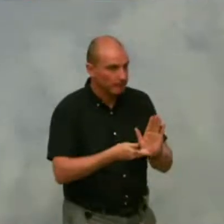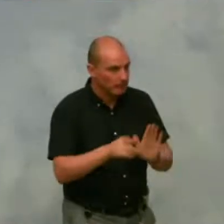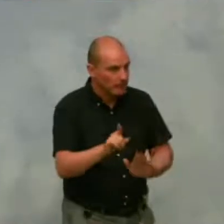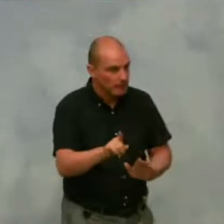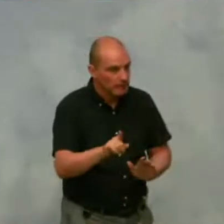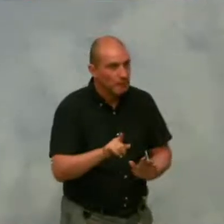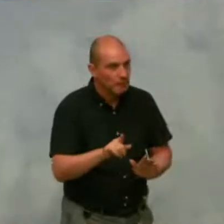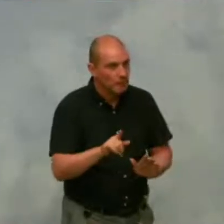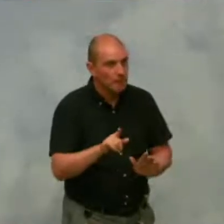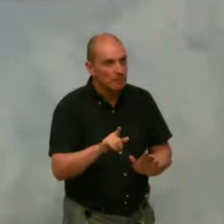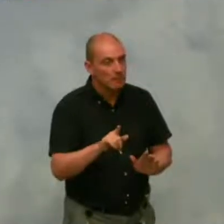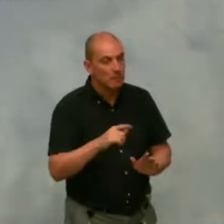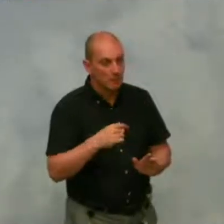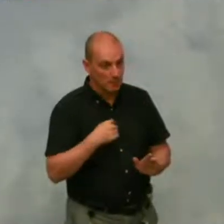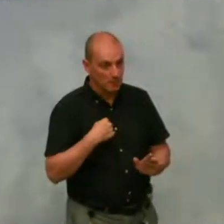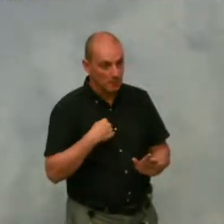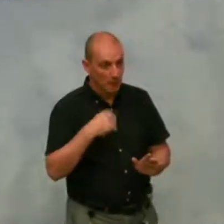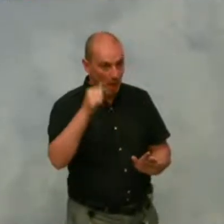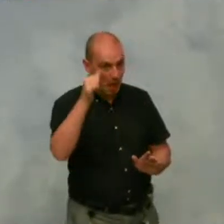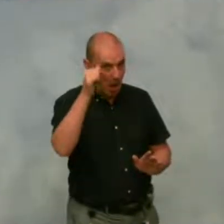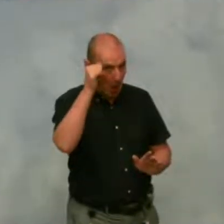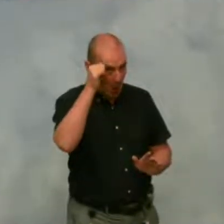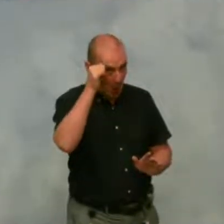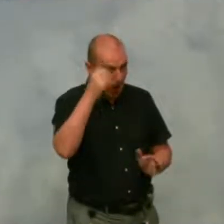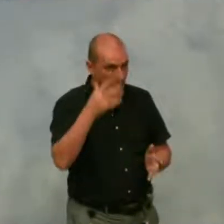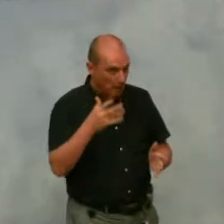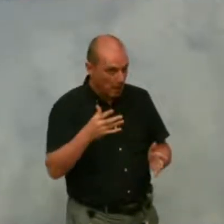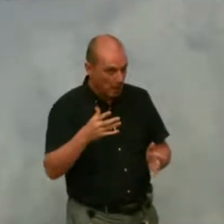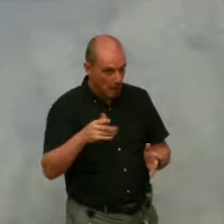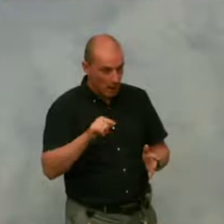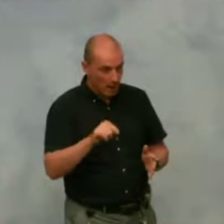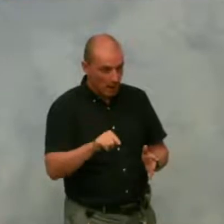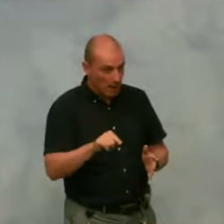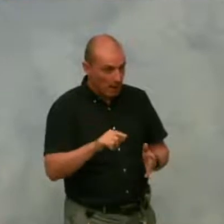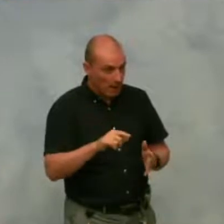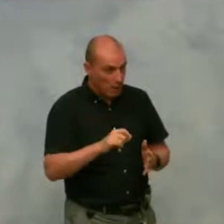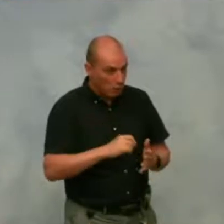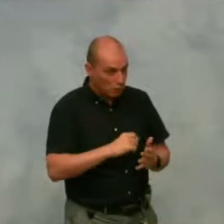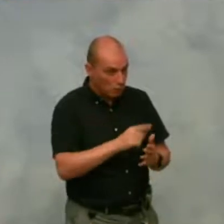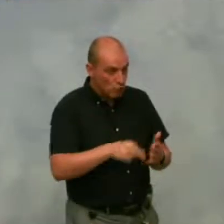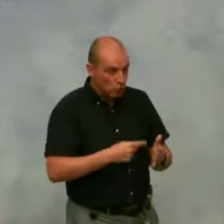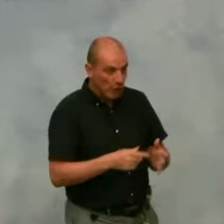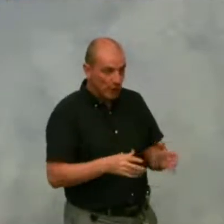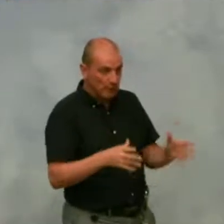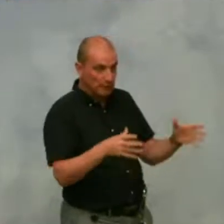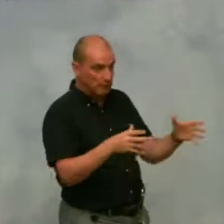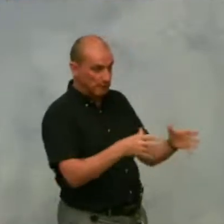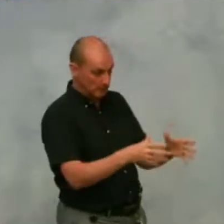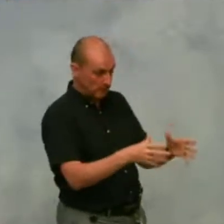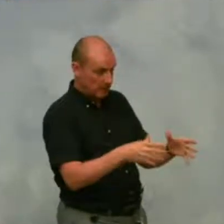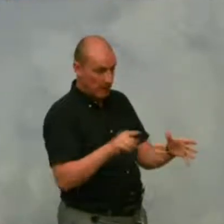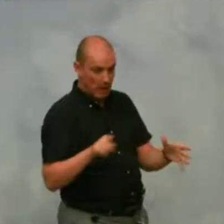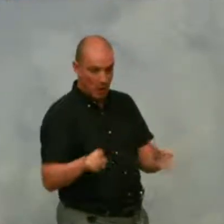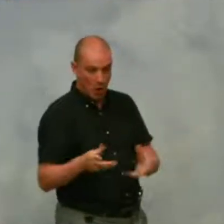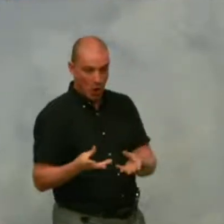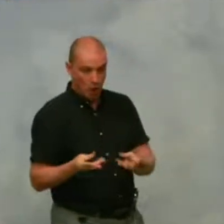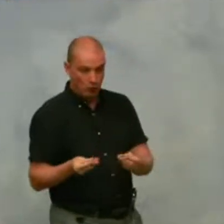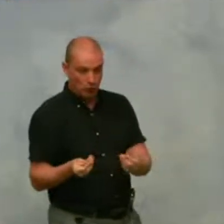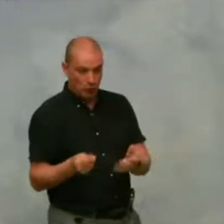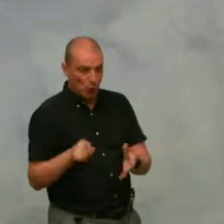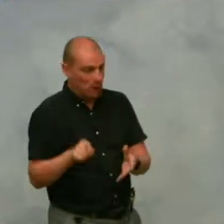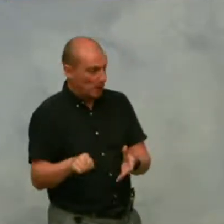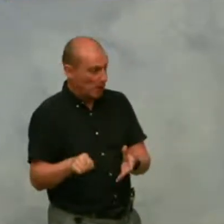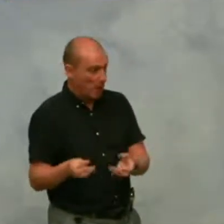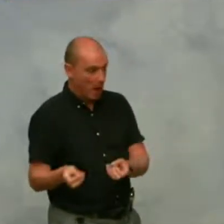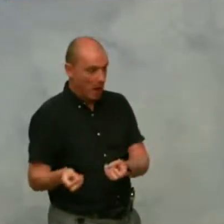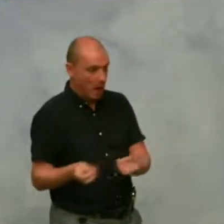projects that benefit other resources are actually paying for them, like the new housing system, etc. But the